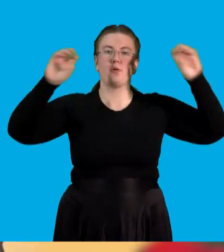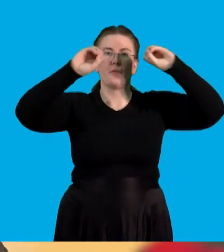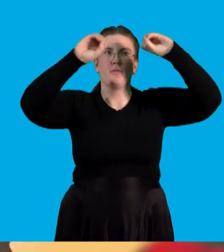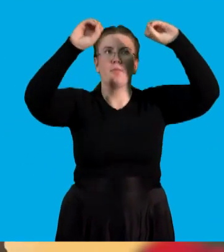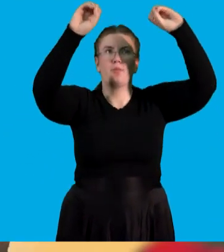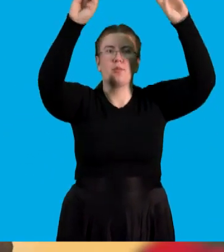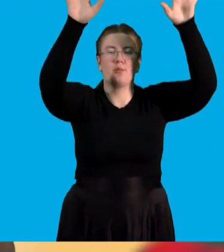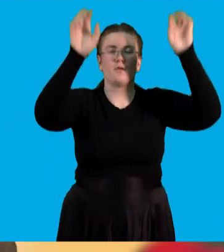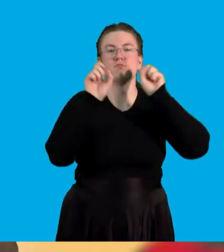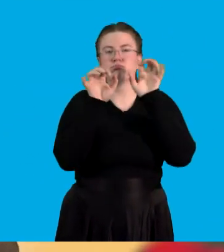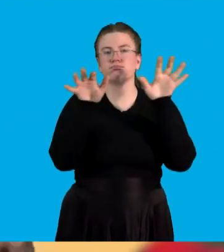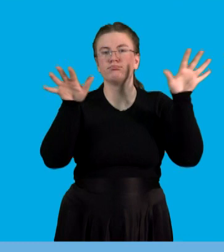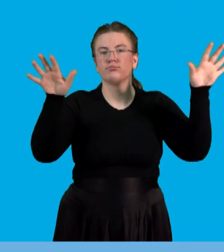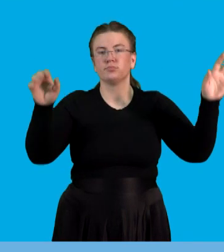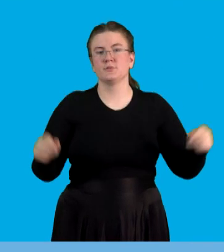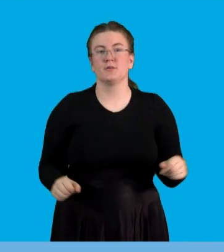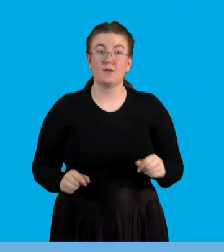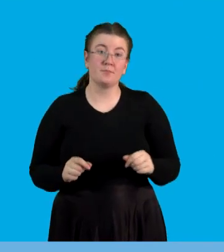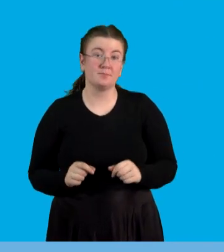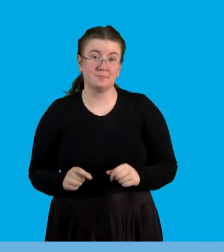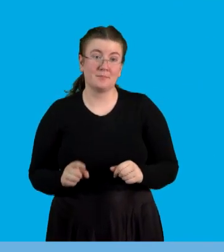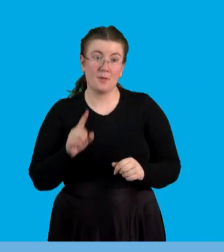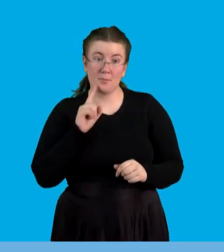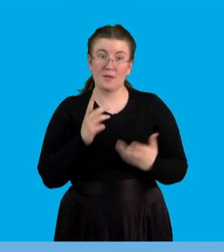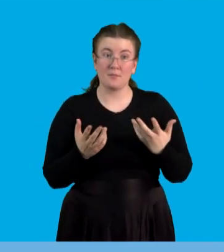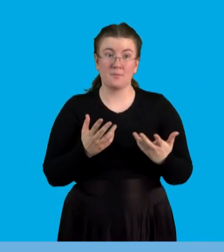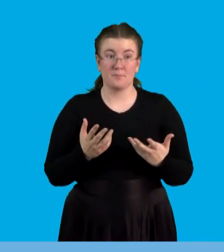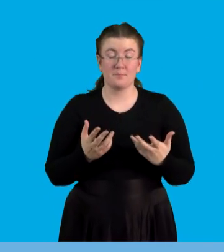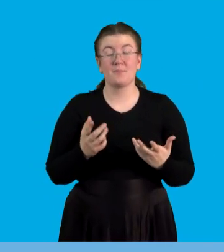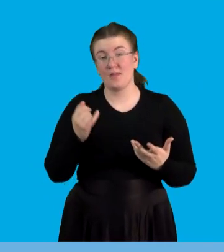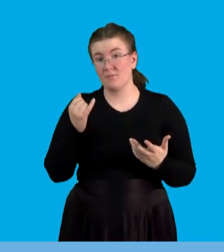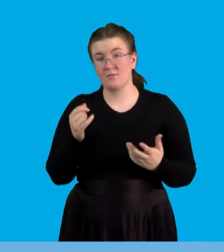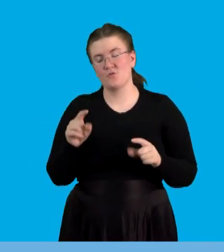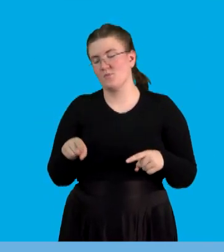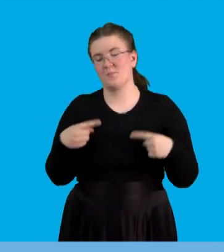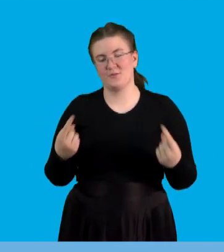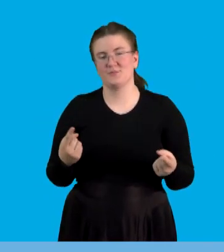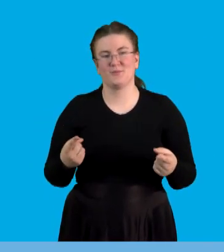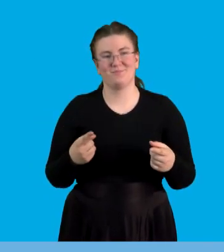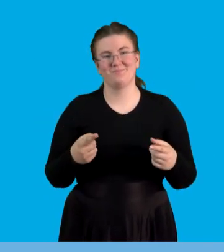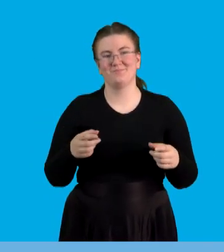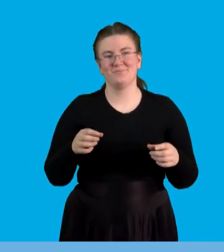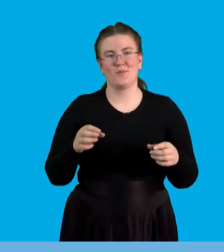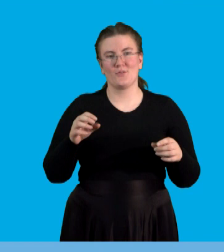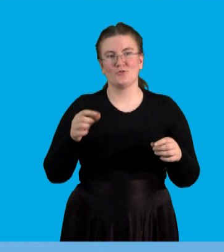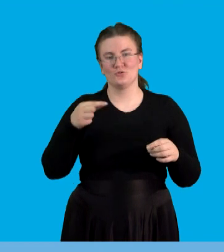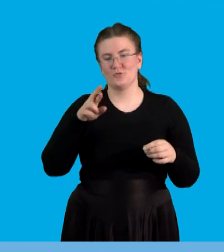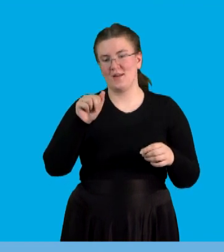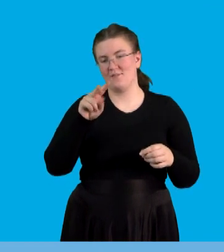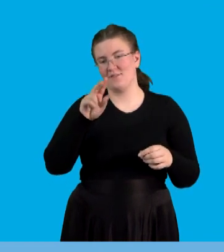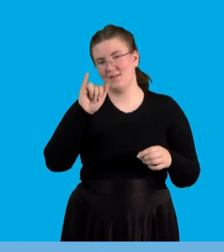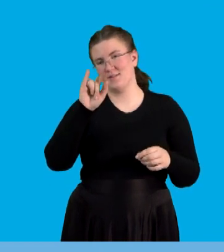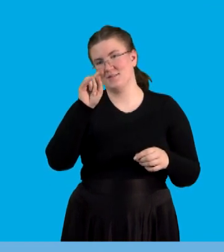keeping their orbit anymore. However, if only it was possible that we switch off the gravitational force. We also have a